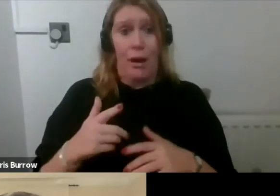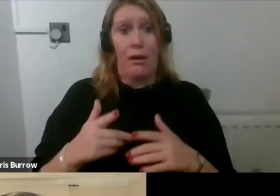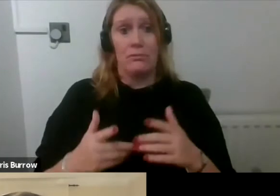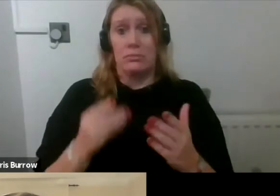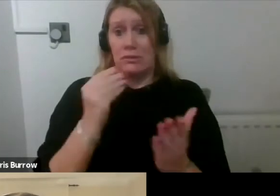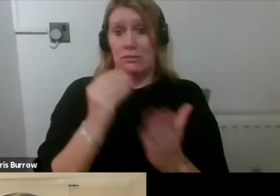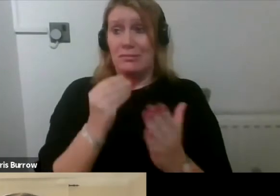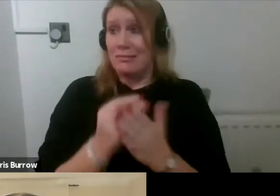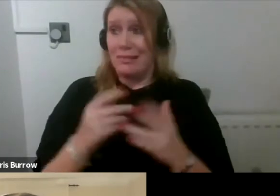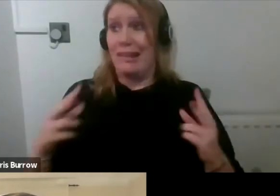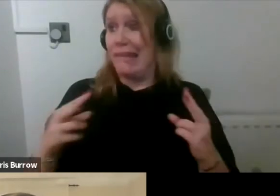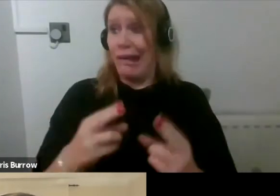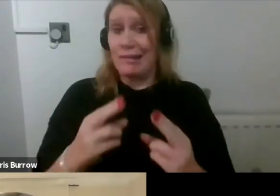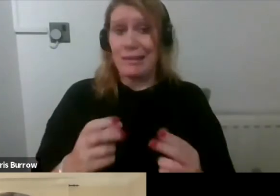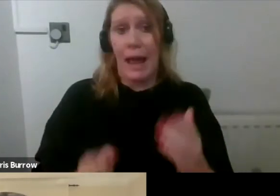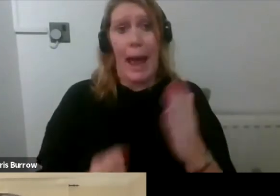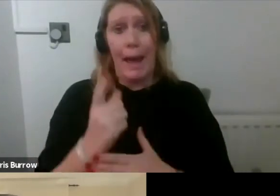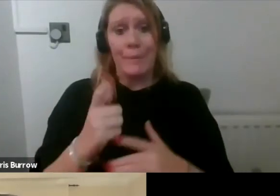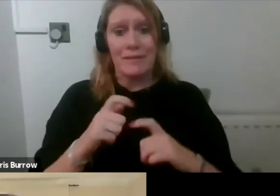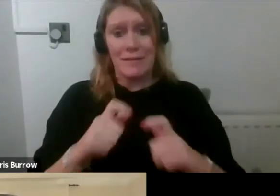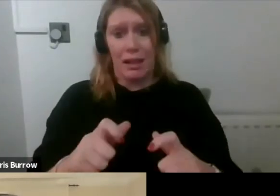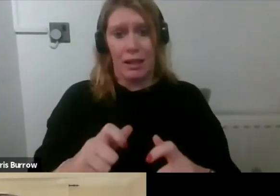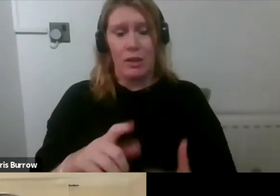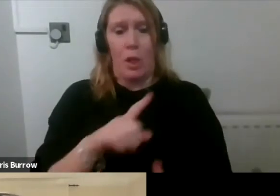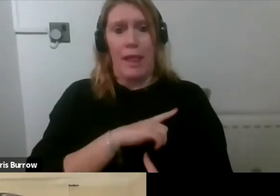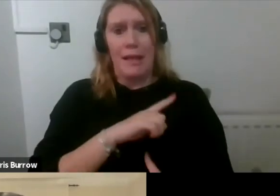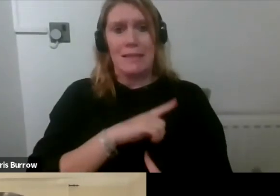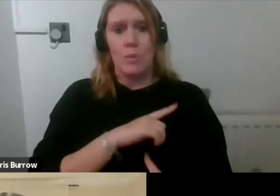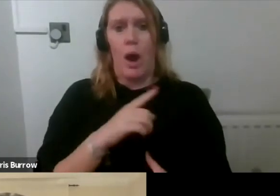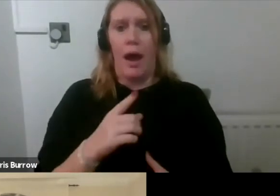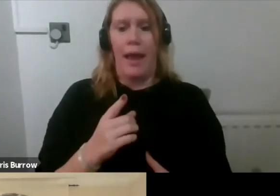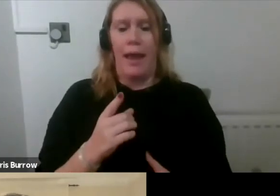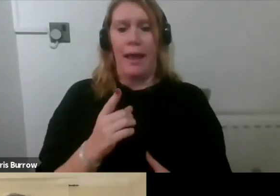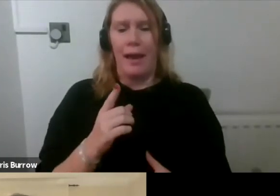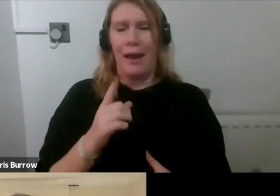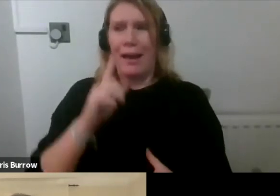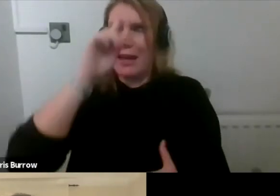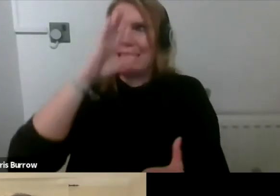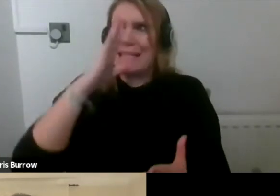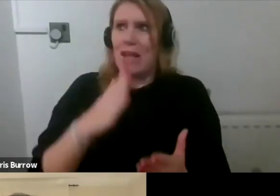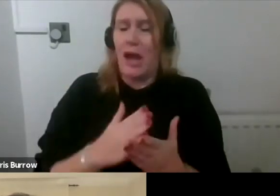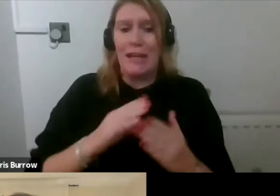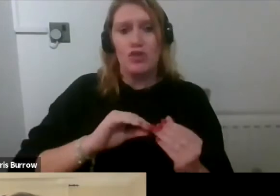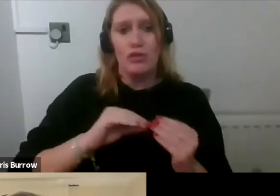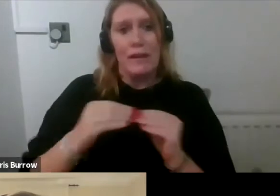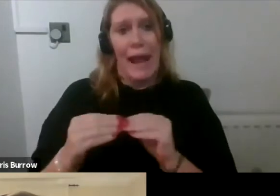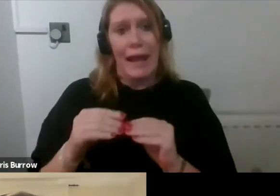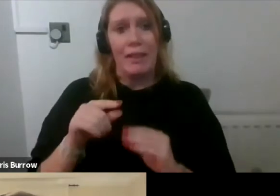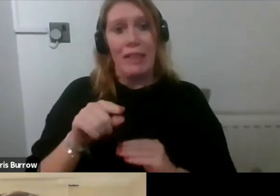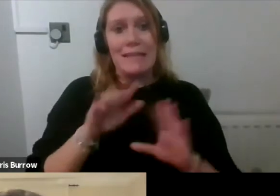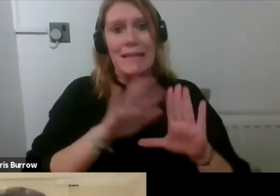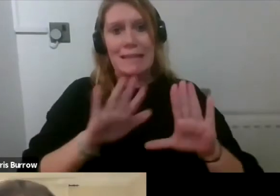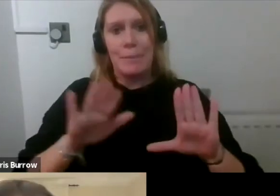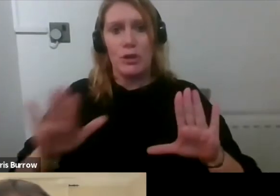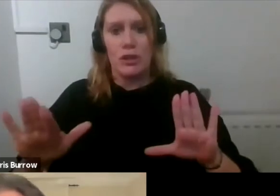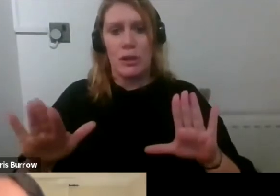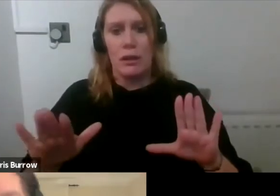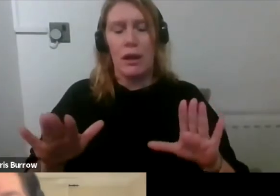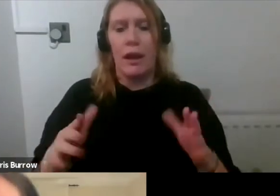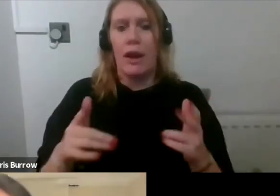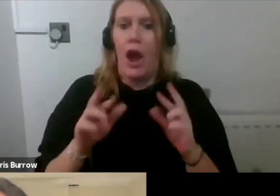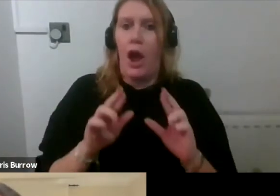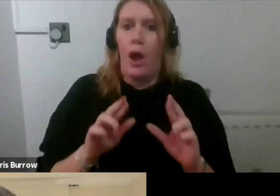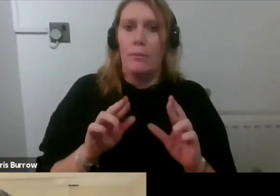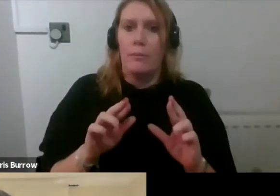So that was my rationale behind making it up. I hope that kind of makes sense, but I'm very open to